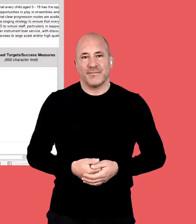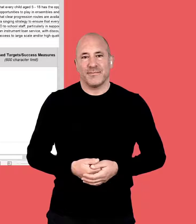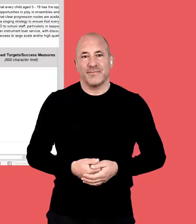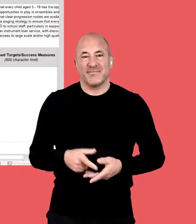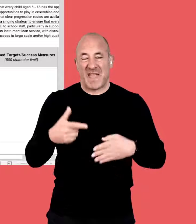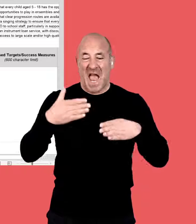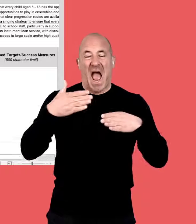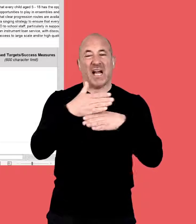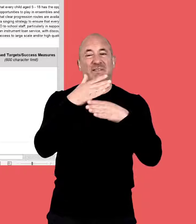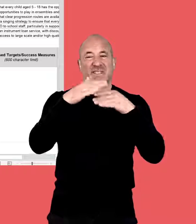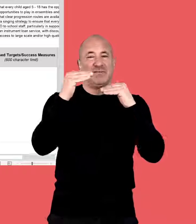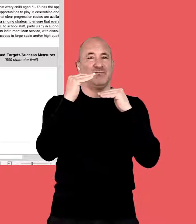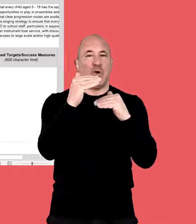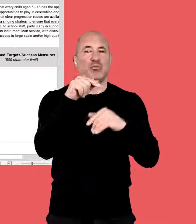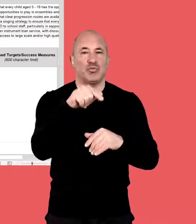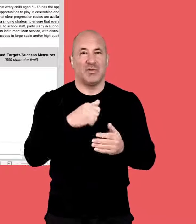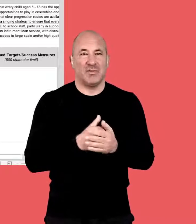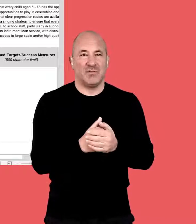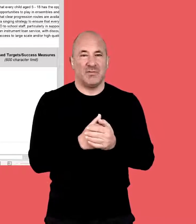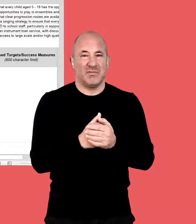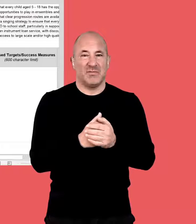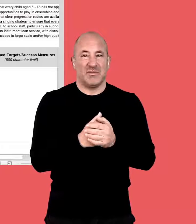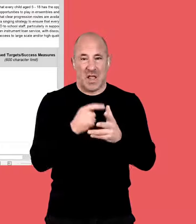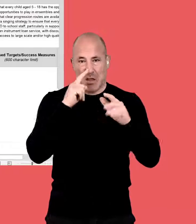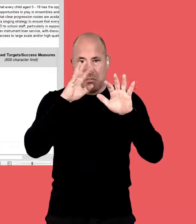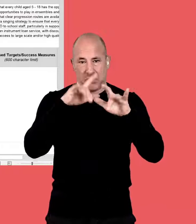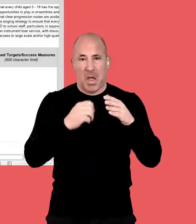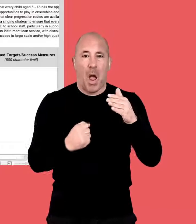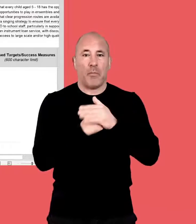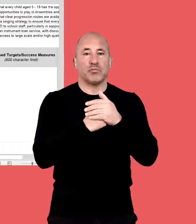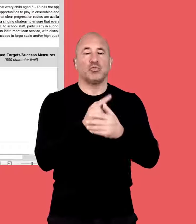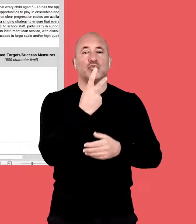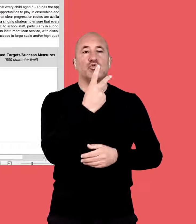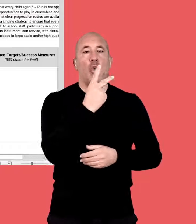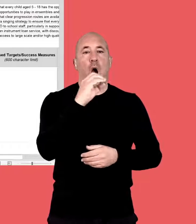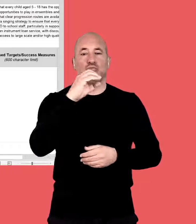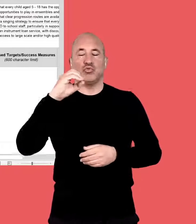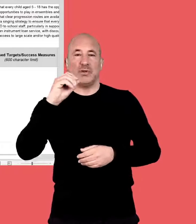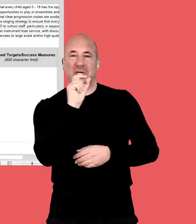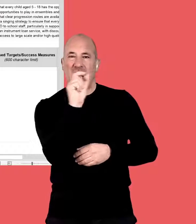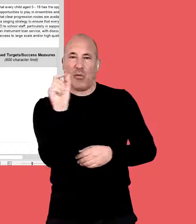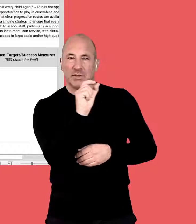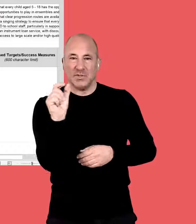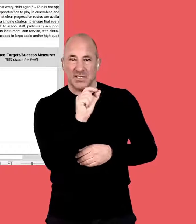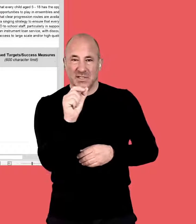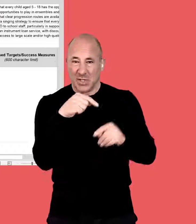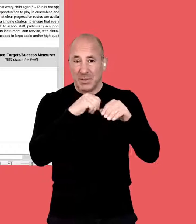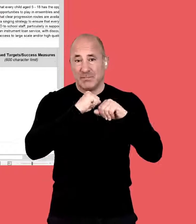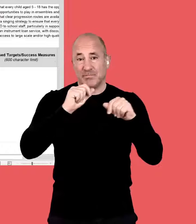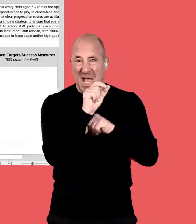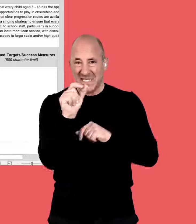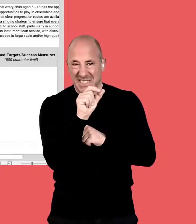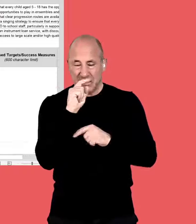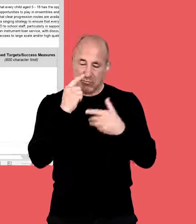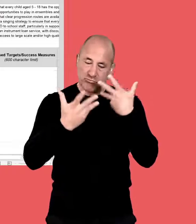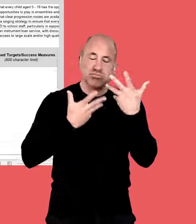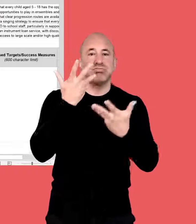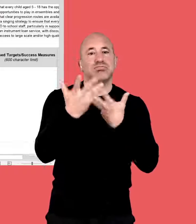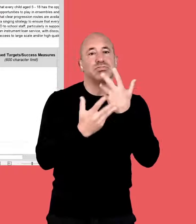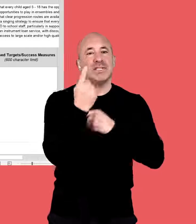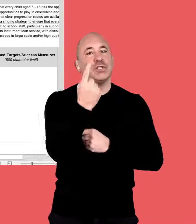For the activity section, you will have 200 characters, including spaces, to describe each proposed